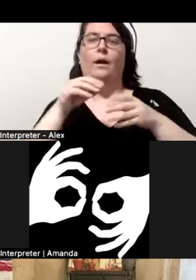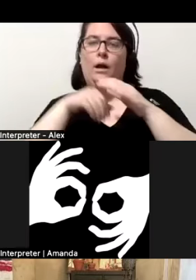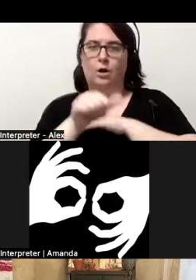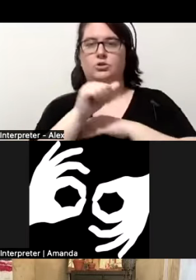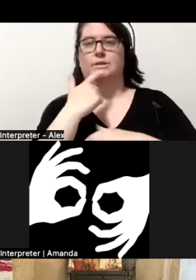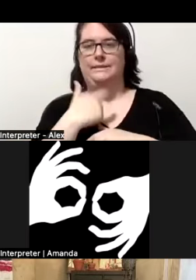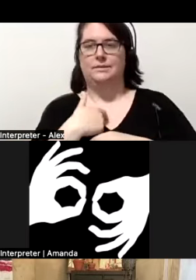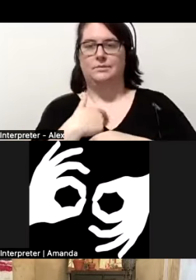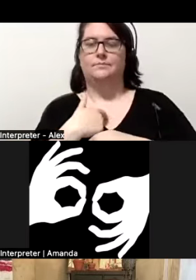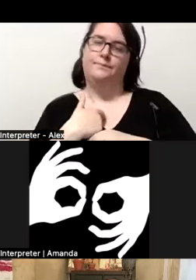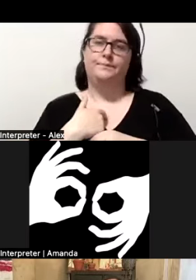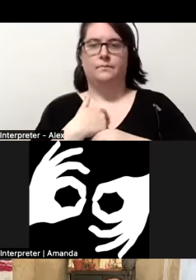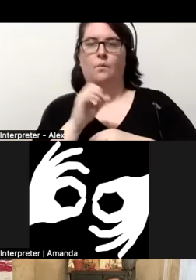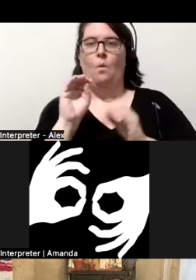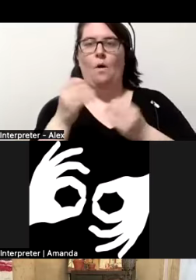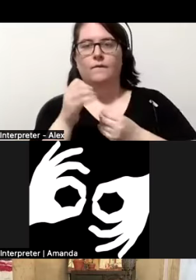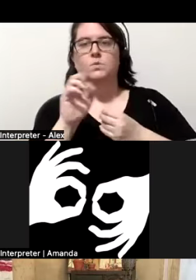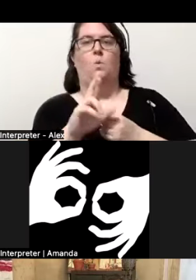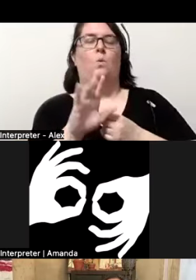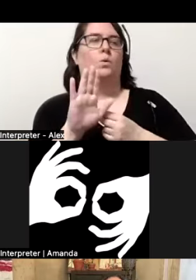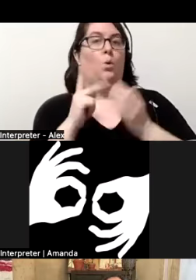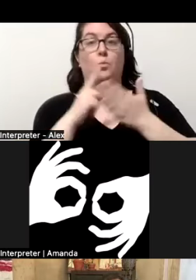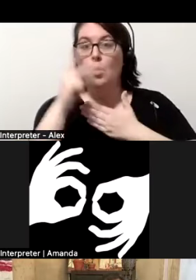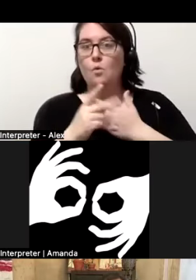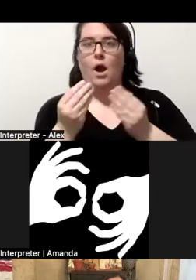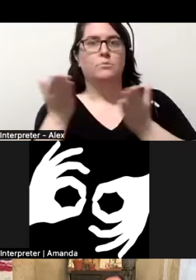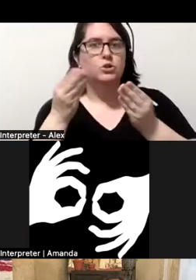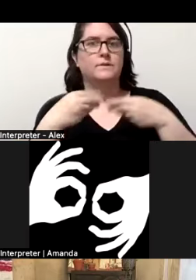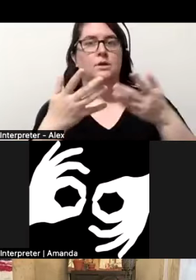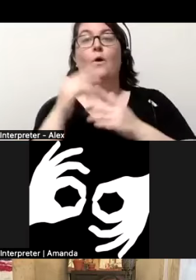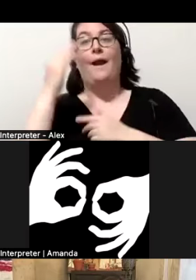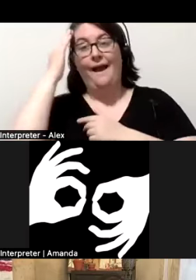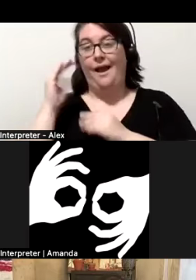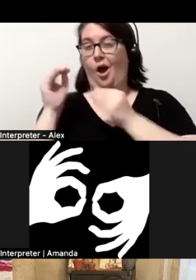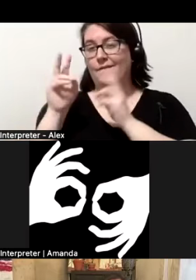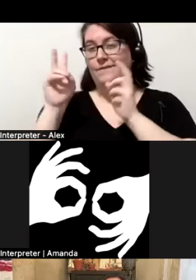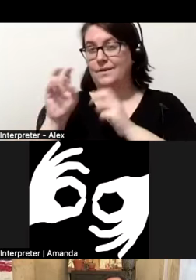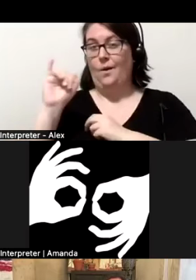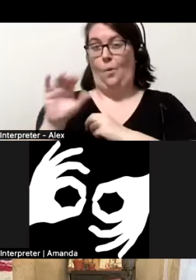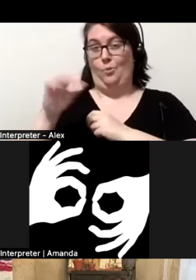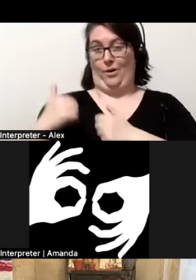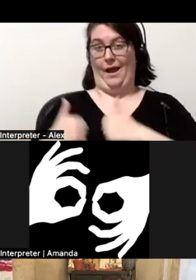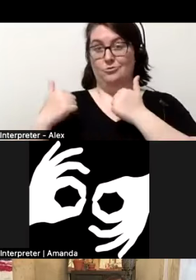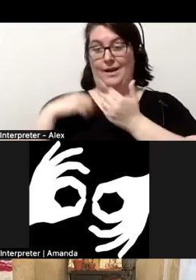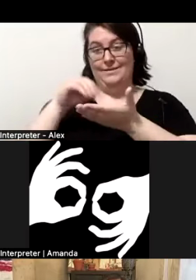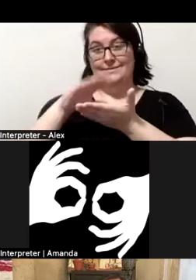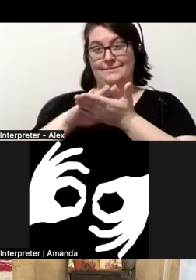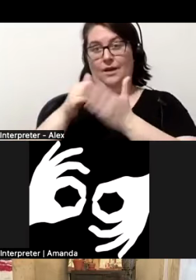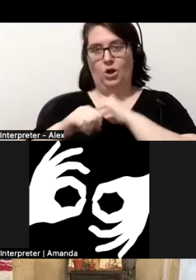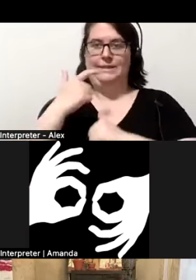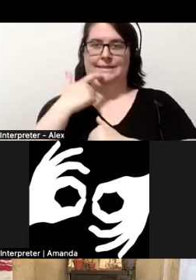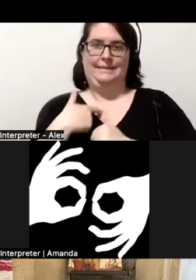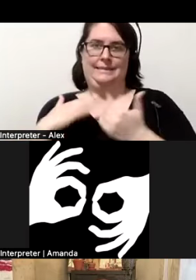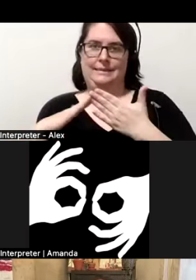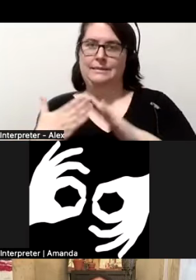say physically located, we mean your head office and your incorporated address have to be within the city of